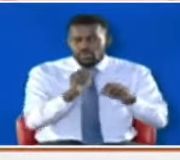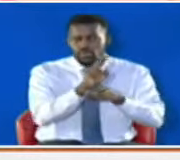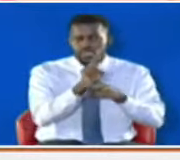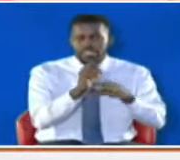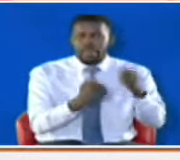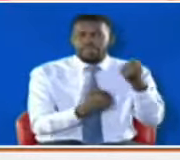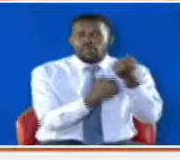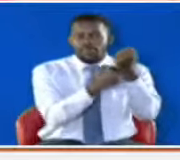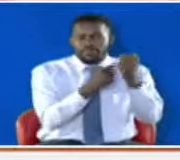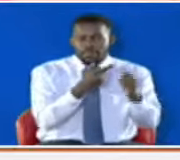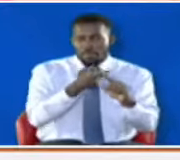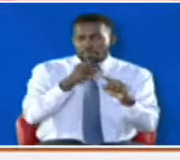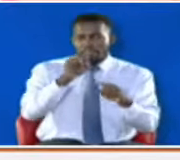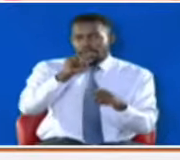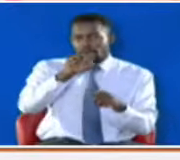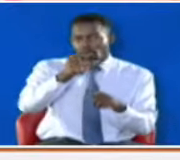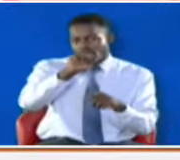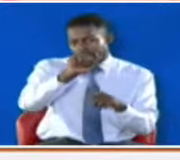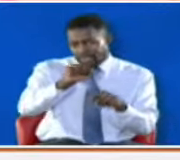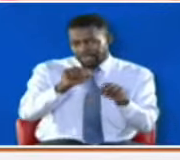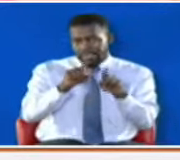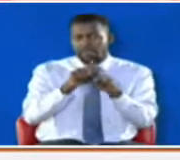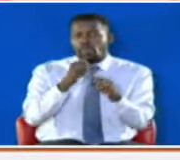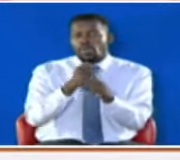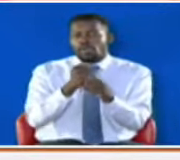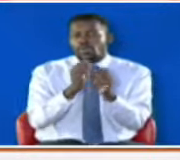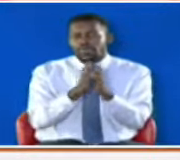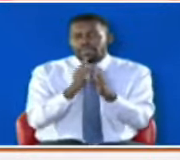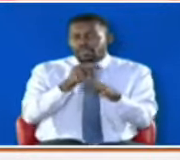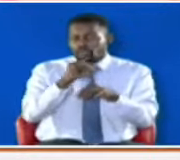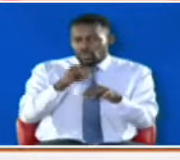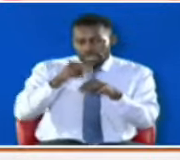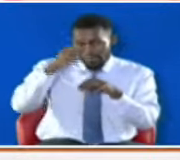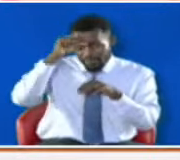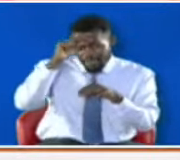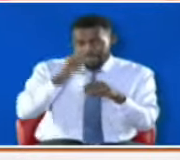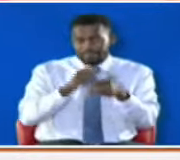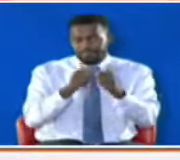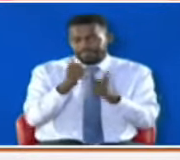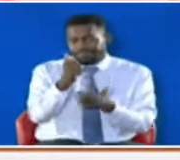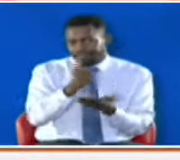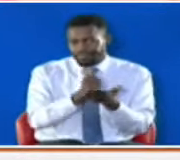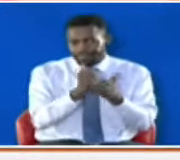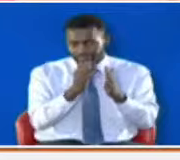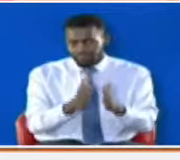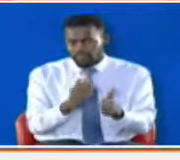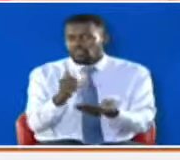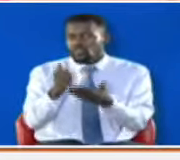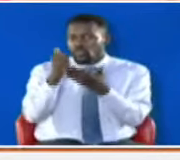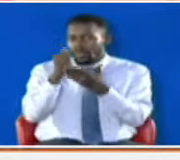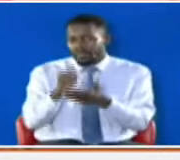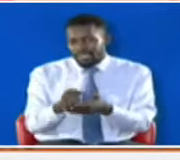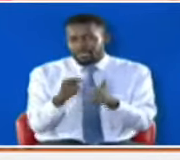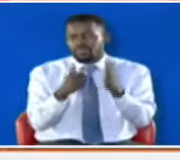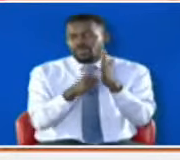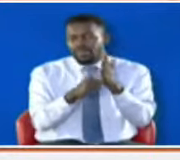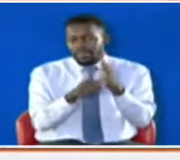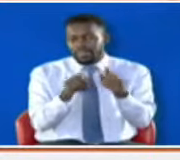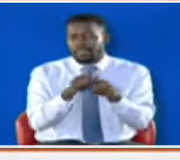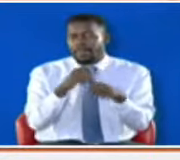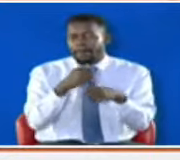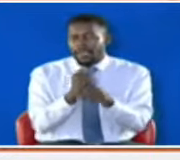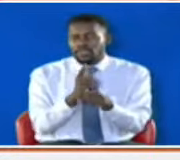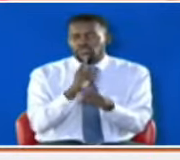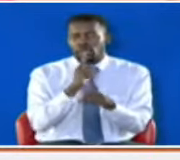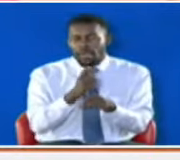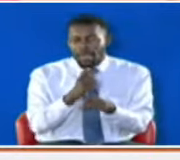Service and work with the National Government Administration officers to respond to this emergency, including ensuring timely,